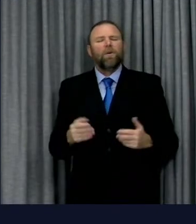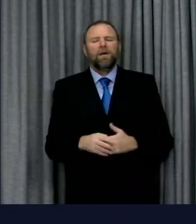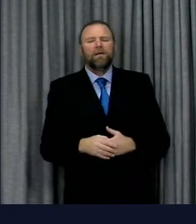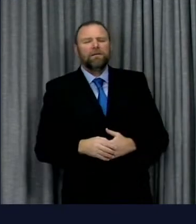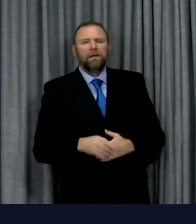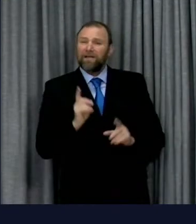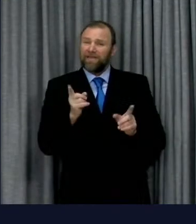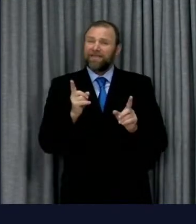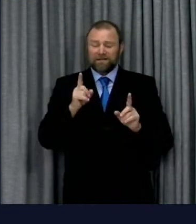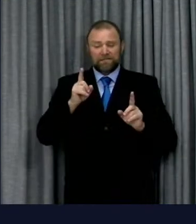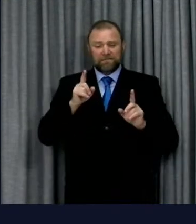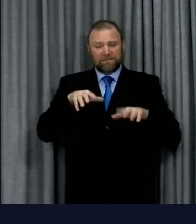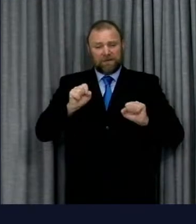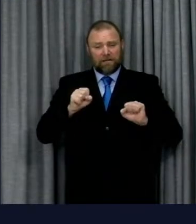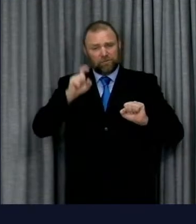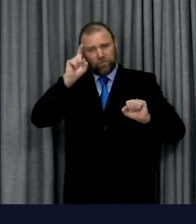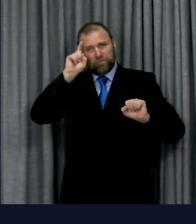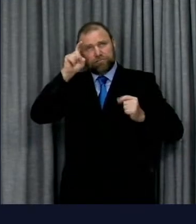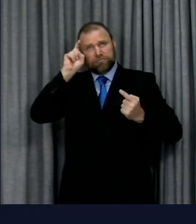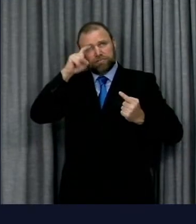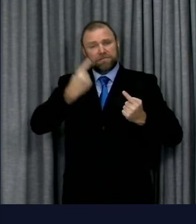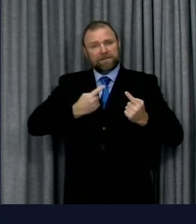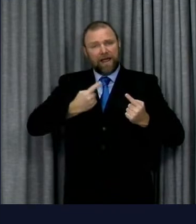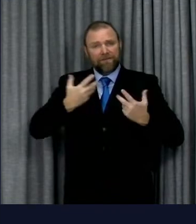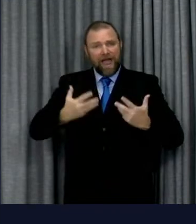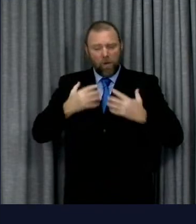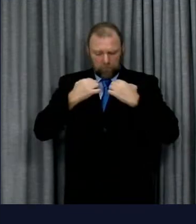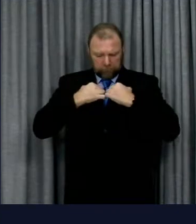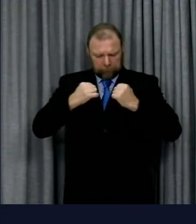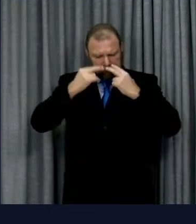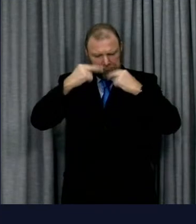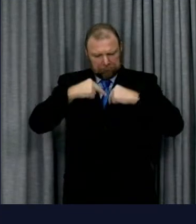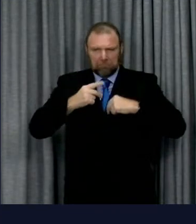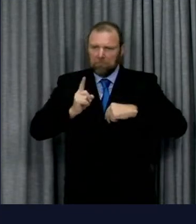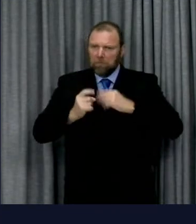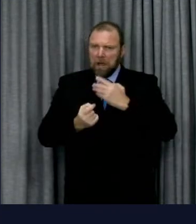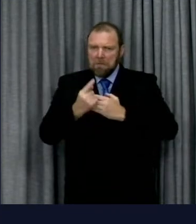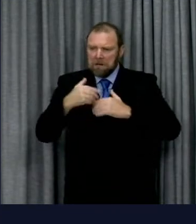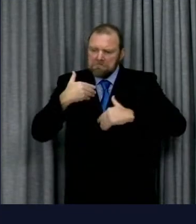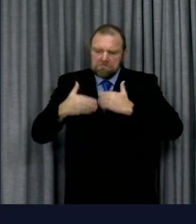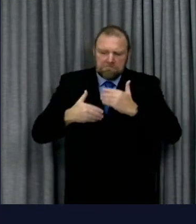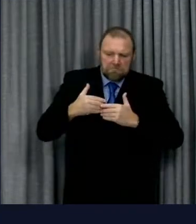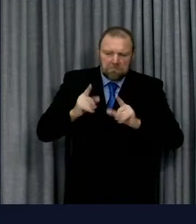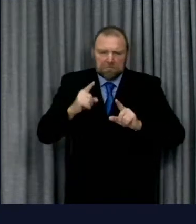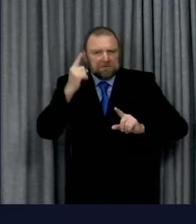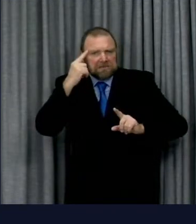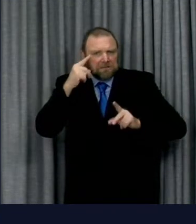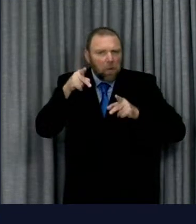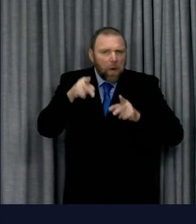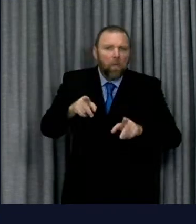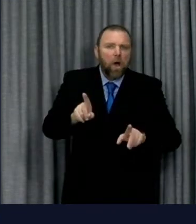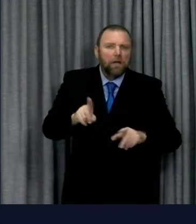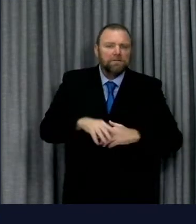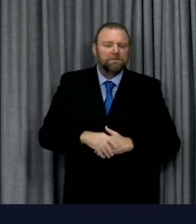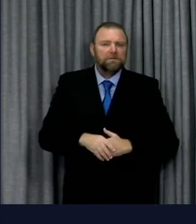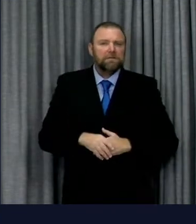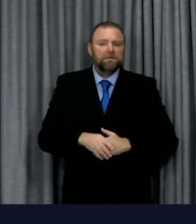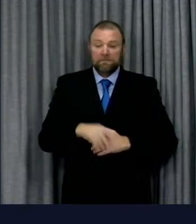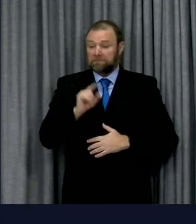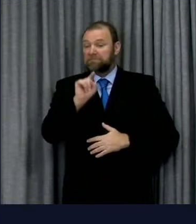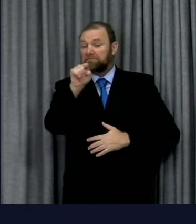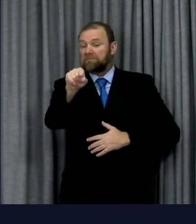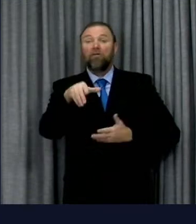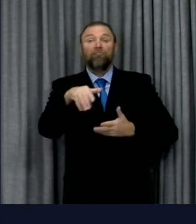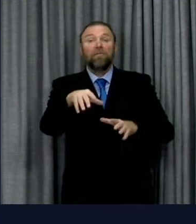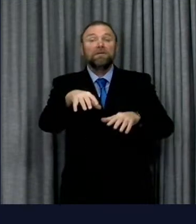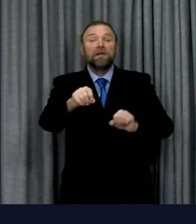very used to asking ourselves over the course of the pandemic. Coronavirus won't have gone away, so while those